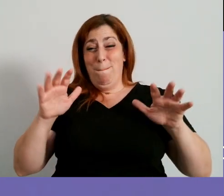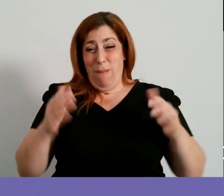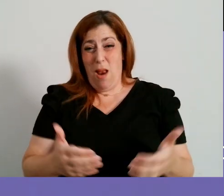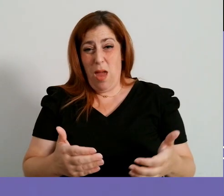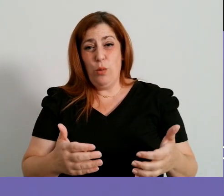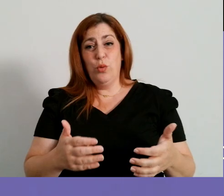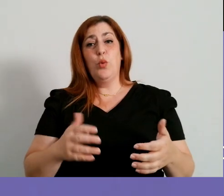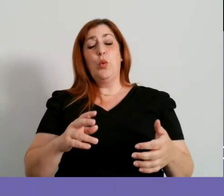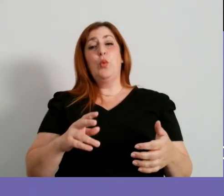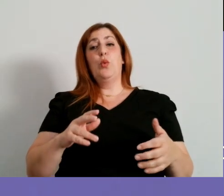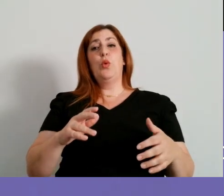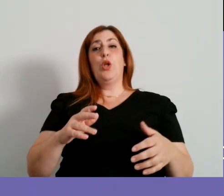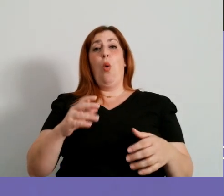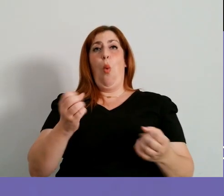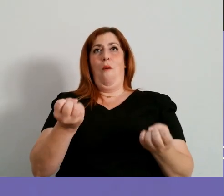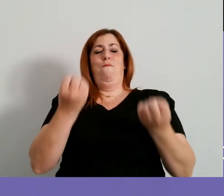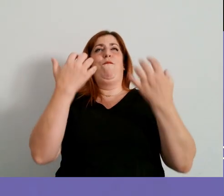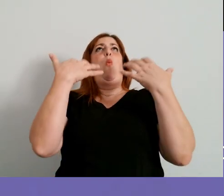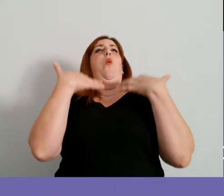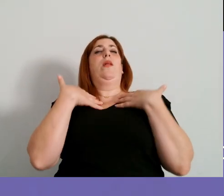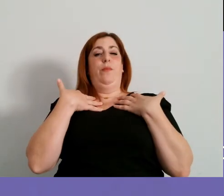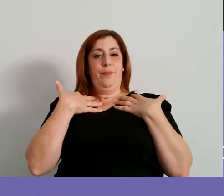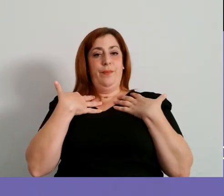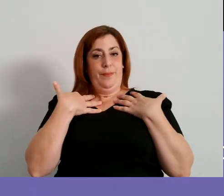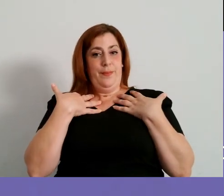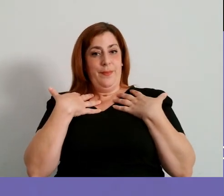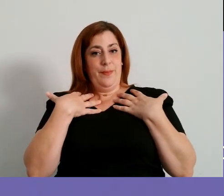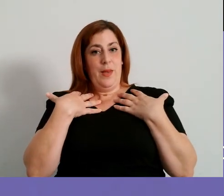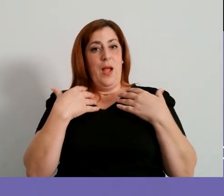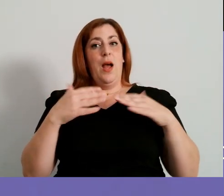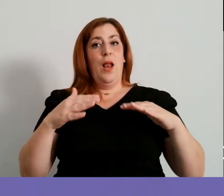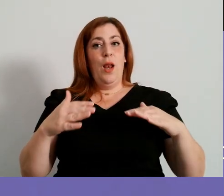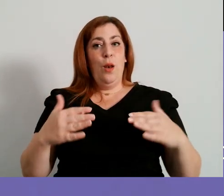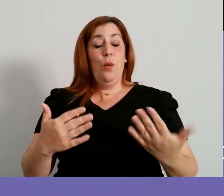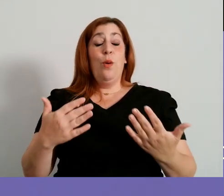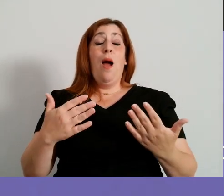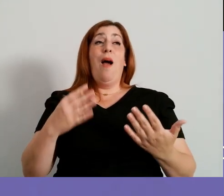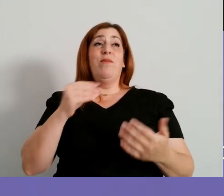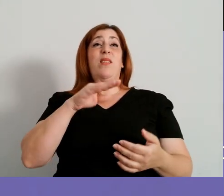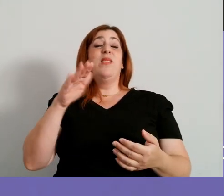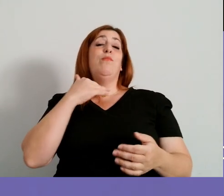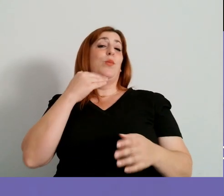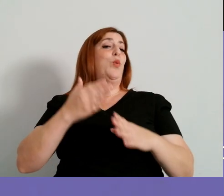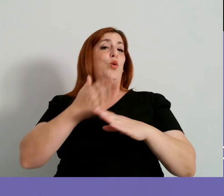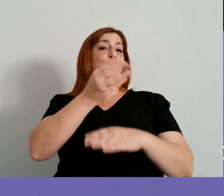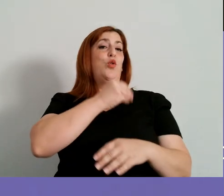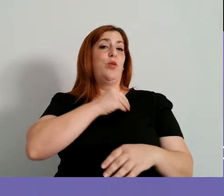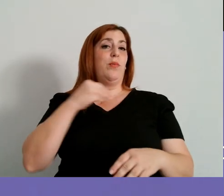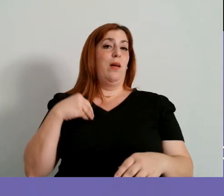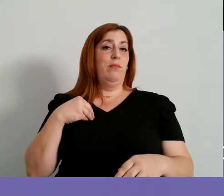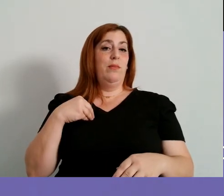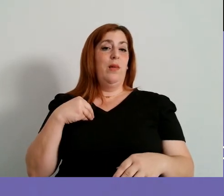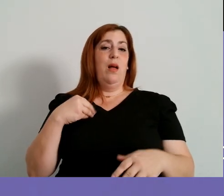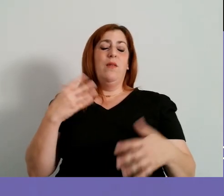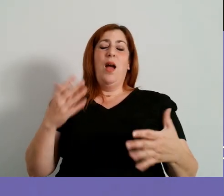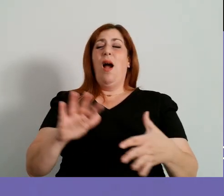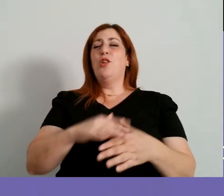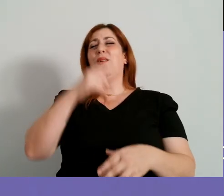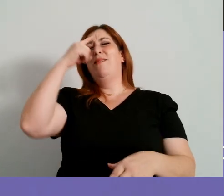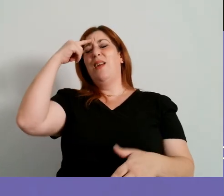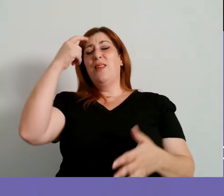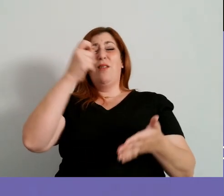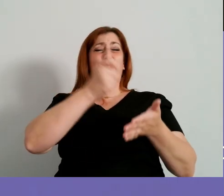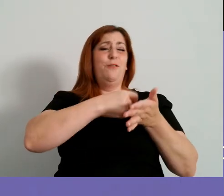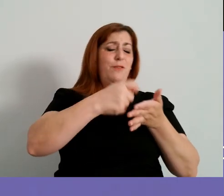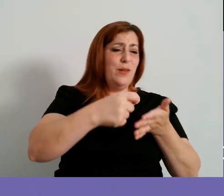avoiding healthcare altogether. There's a lot of bureaucracy, lots of signing papers, and lots of jumping through hoops, going from